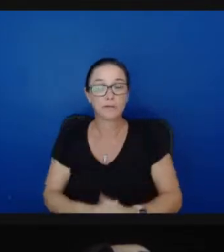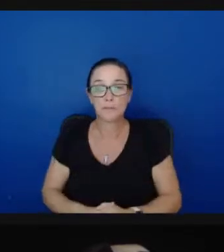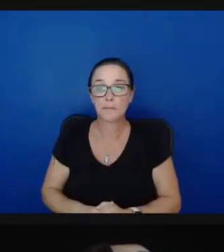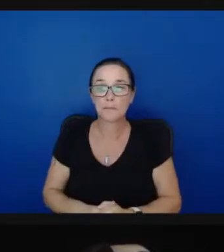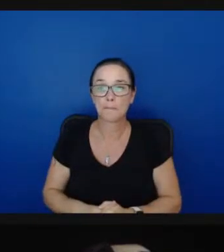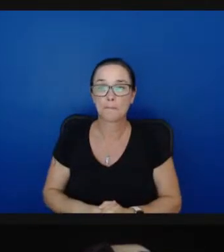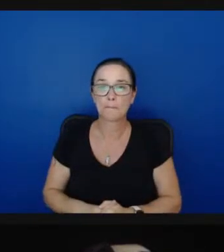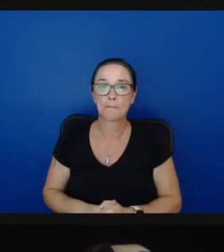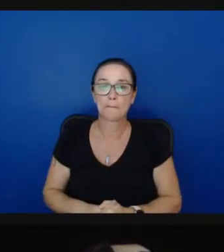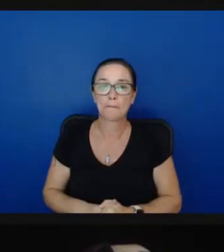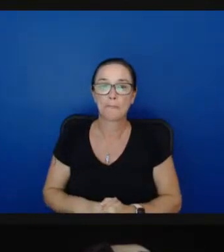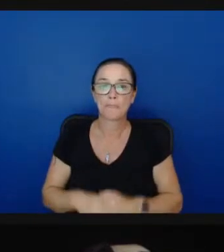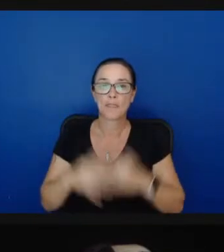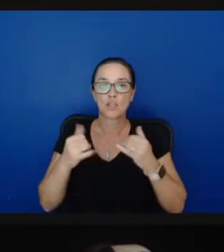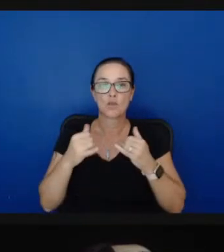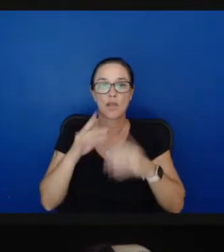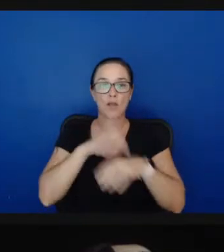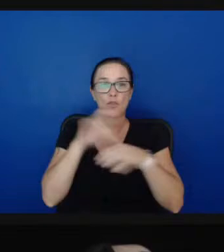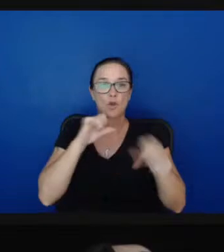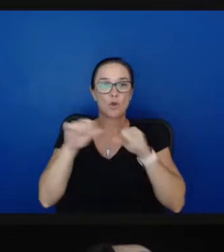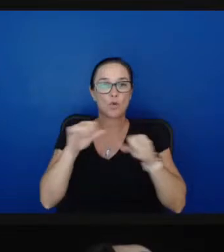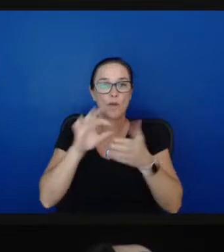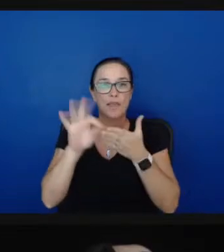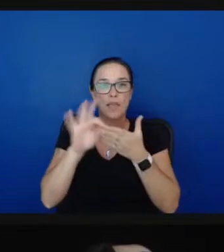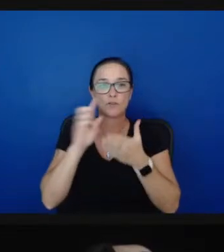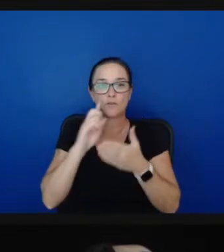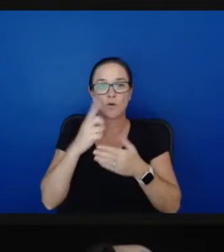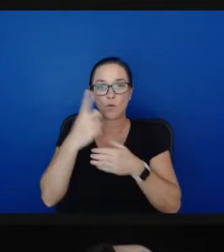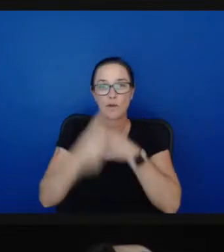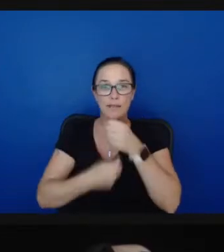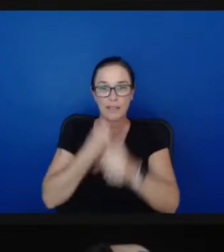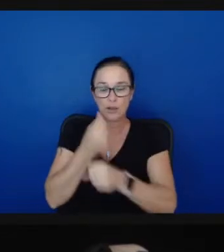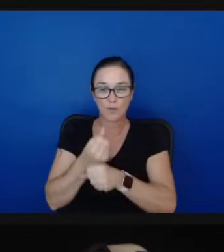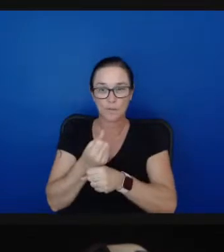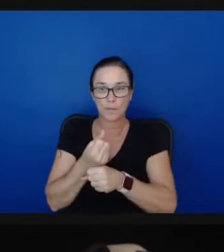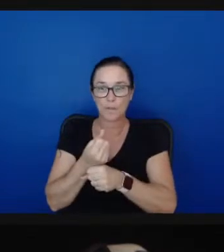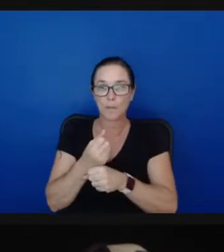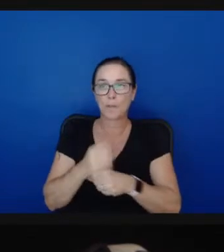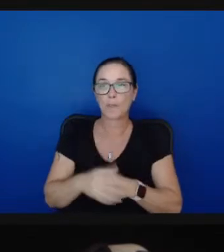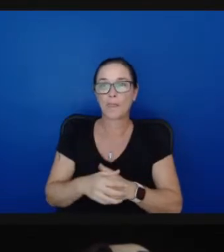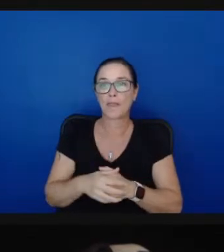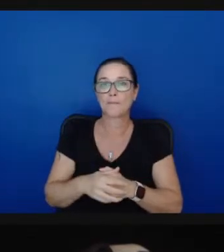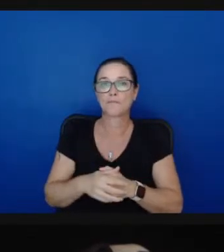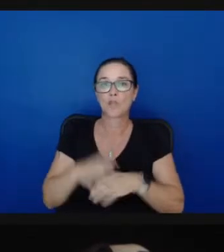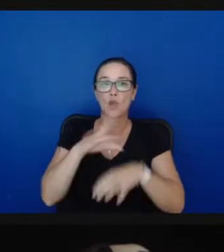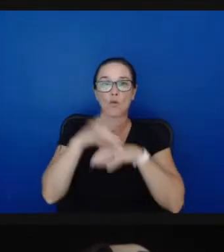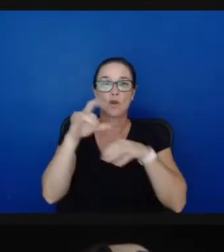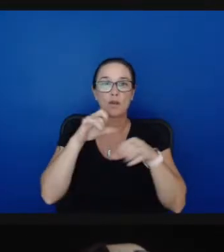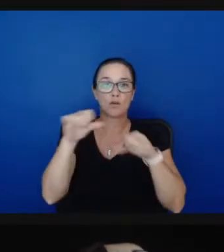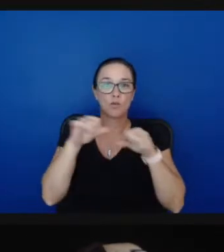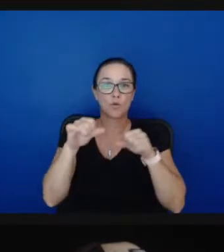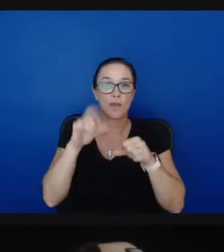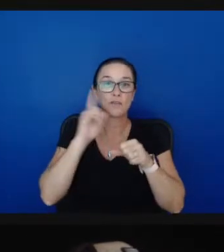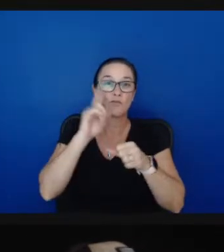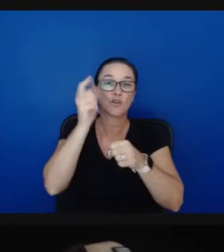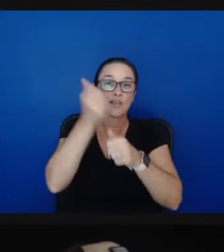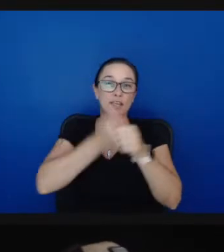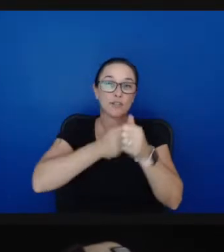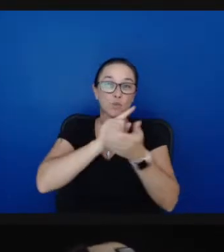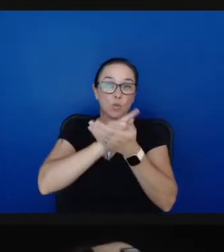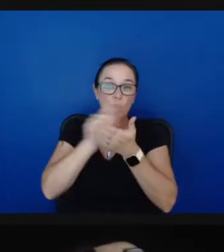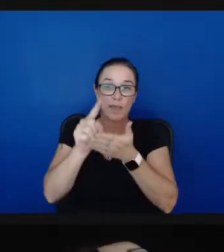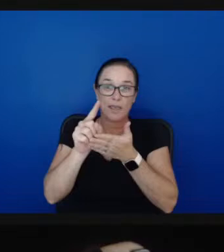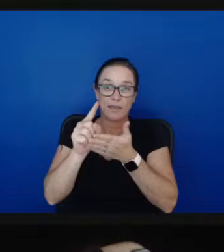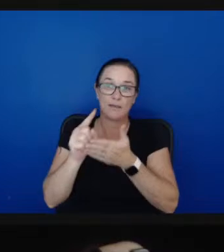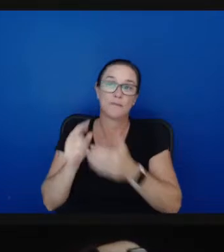let's look at the earthquake counts for the last year. Here we are. We're looking at earthquakes per week now. And we are